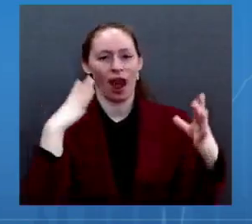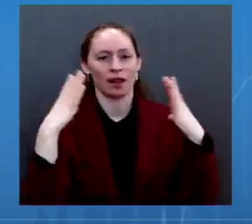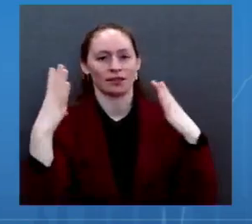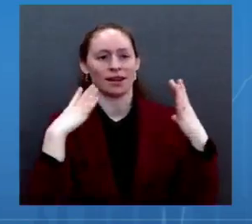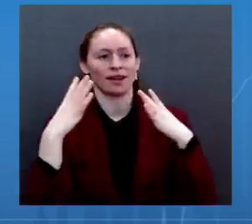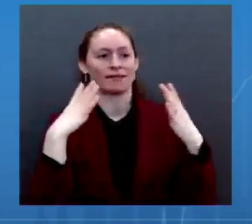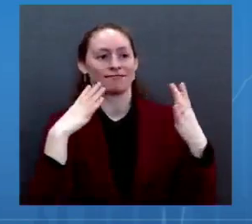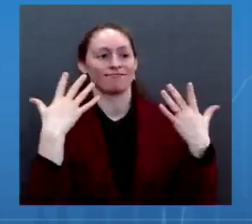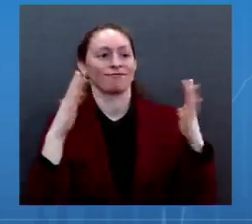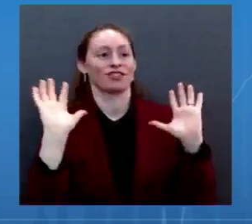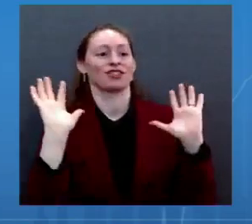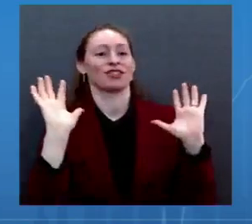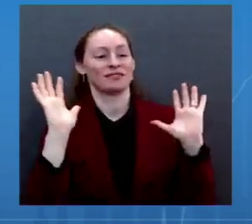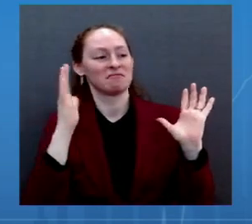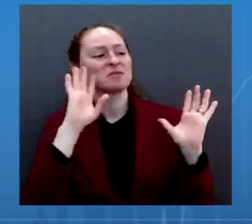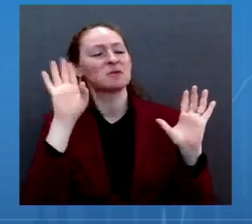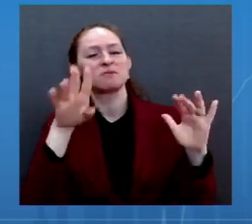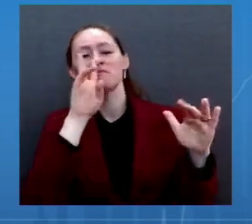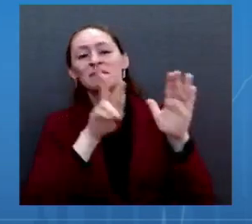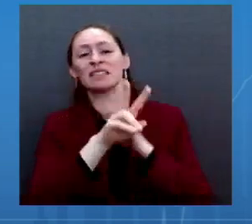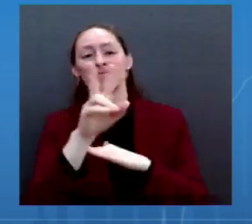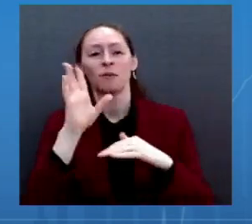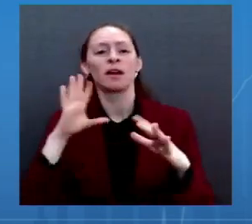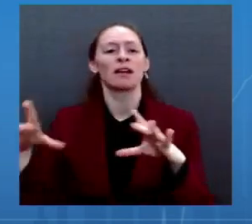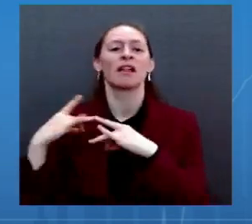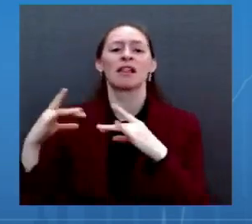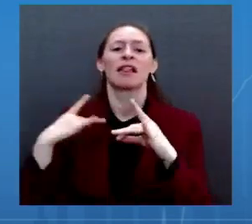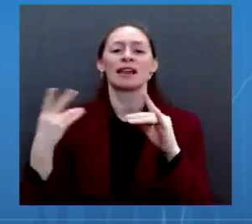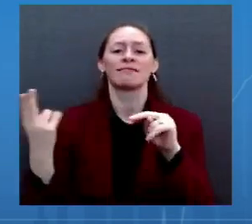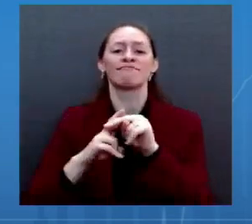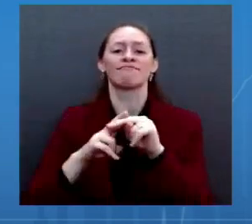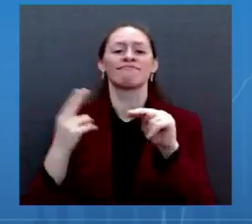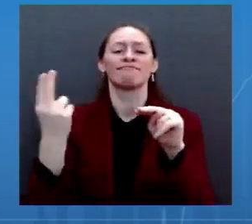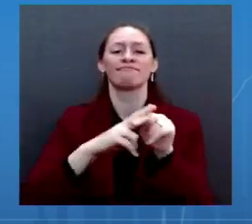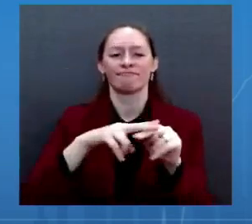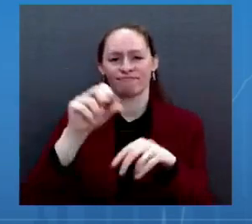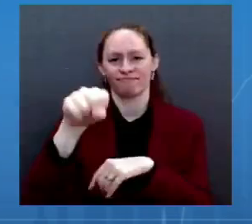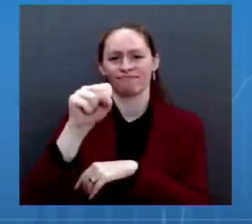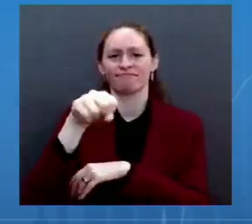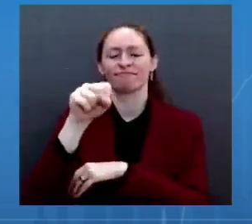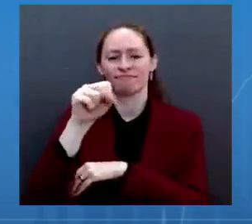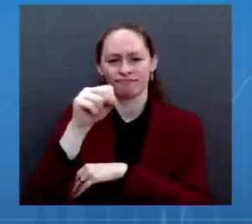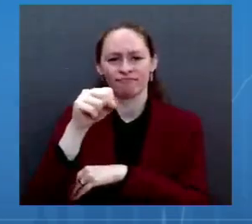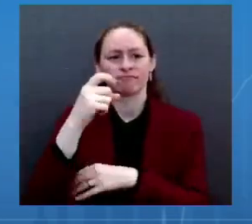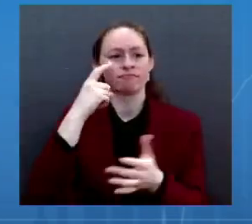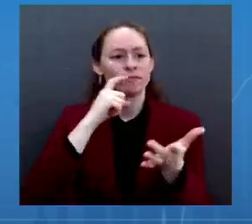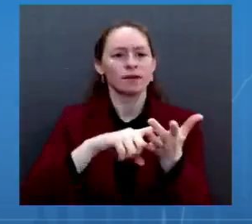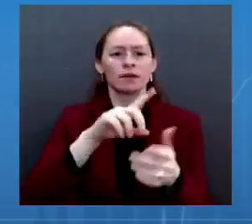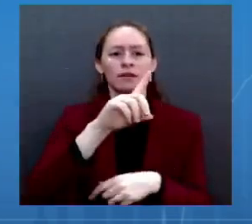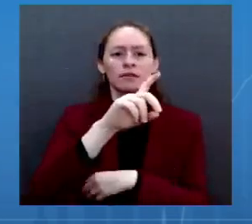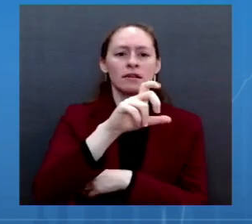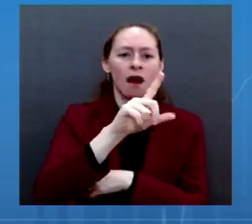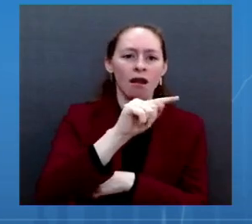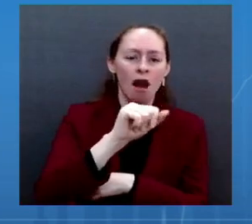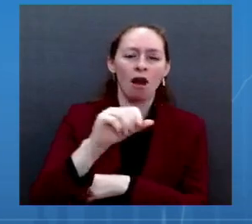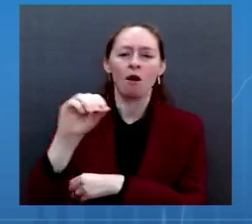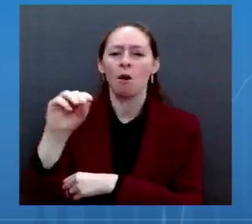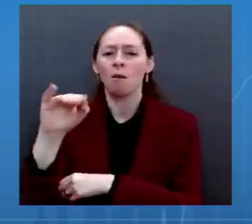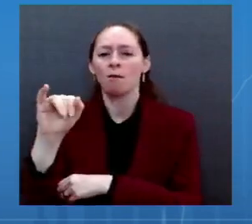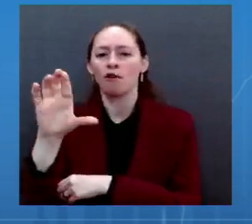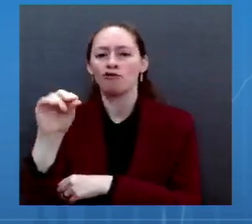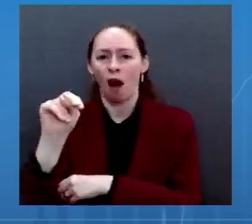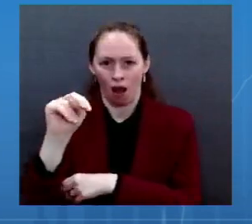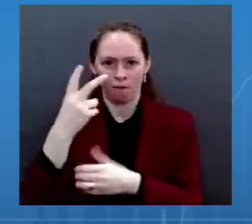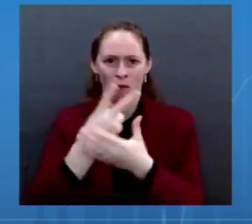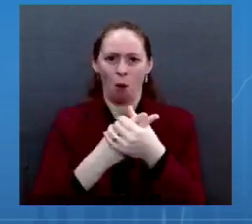caused by the Delta variant and, more importantly now, cases surging from the Omicron variant. Over the past month, we have seen the